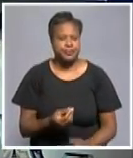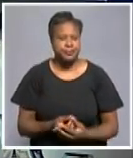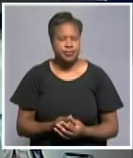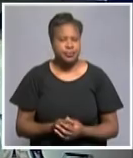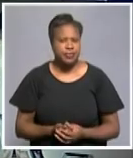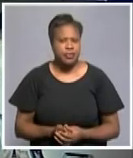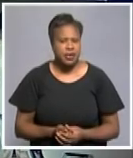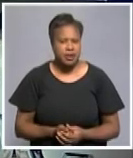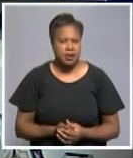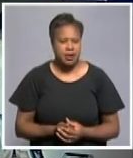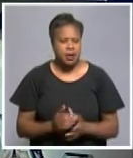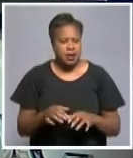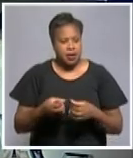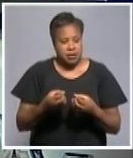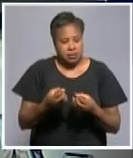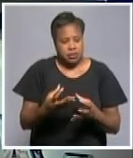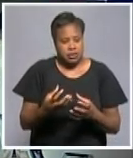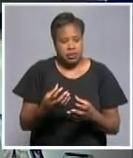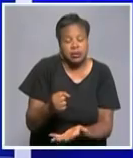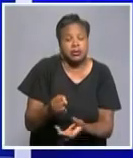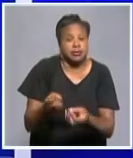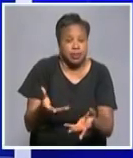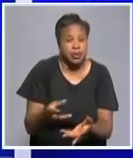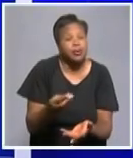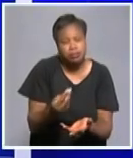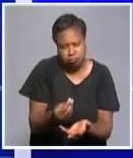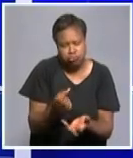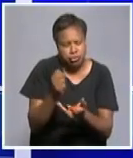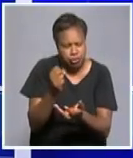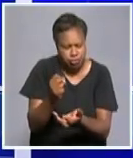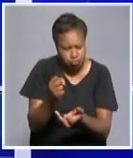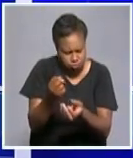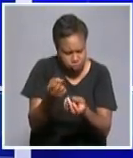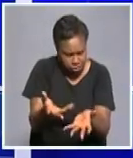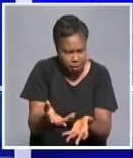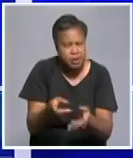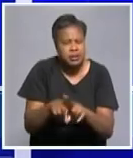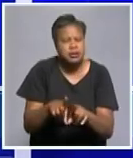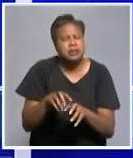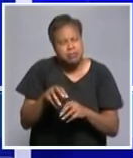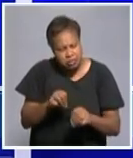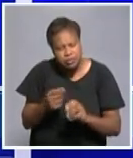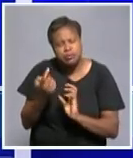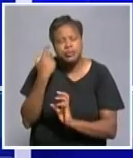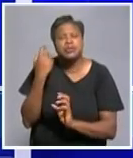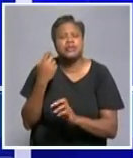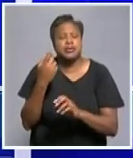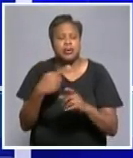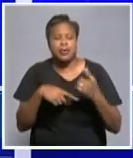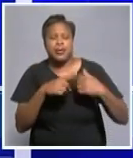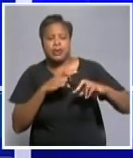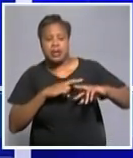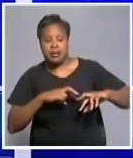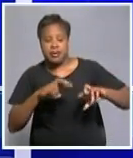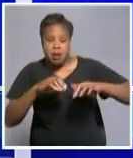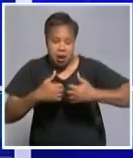how much is your ministry saving on this particular measure? As management of the ministry, from time to time, we do review